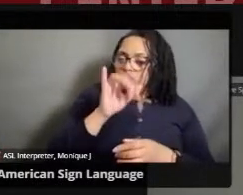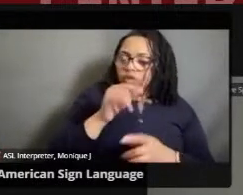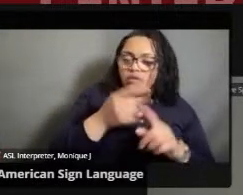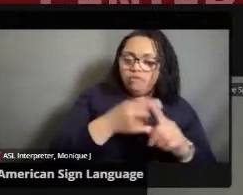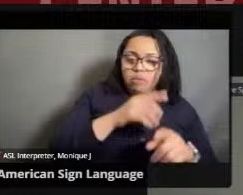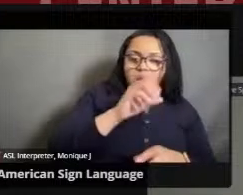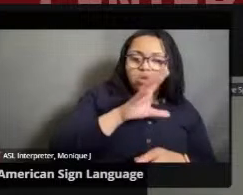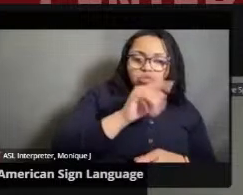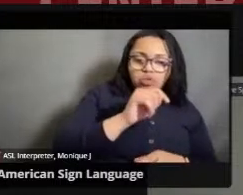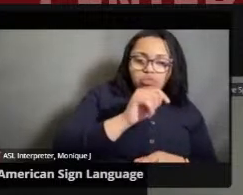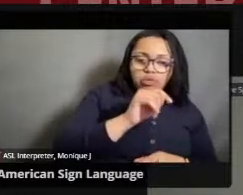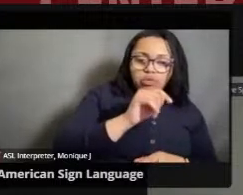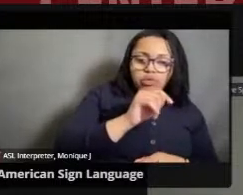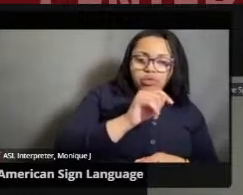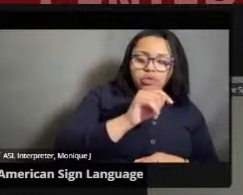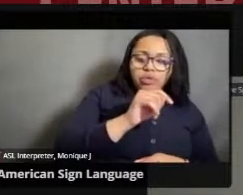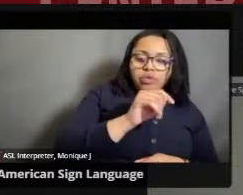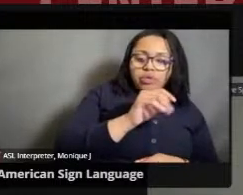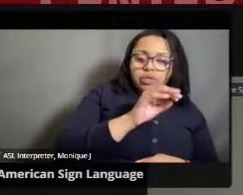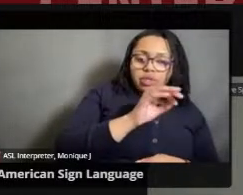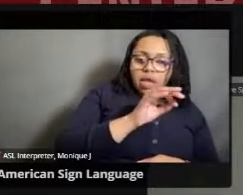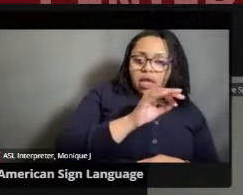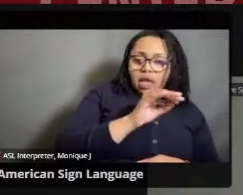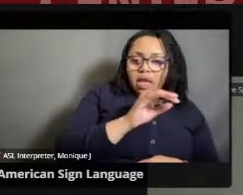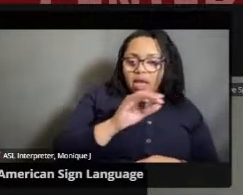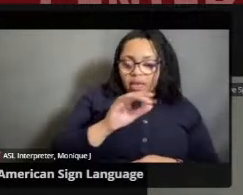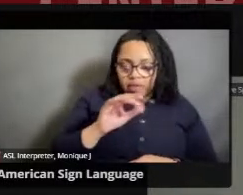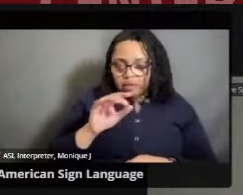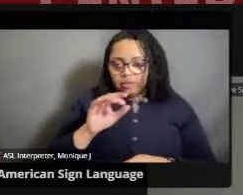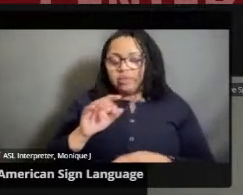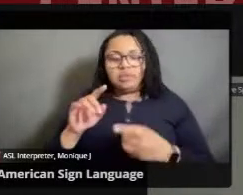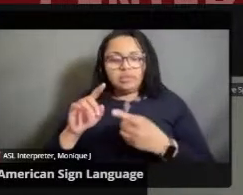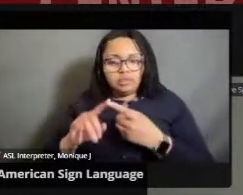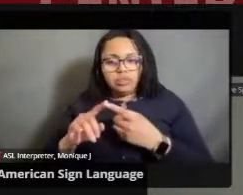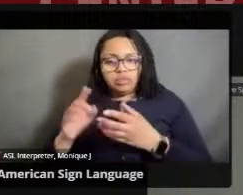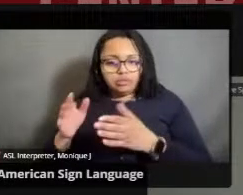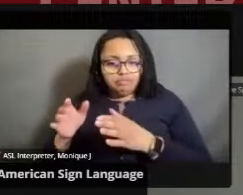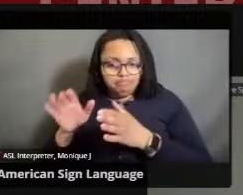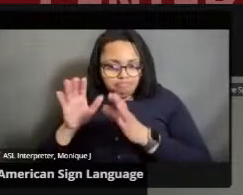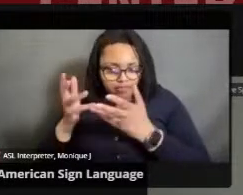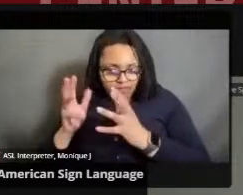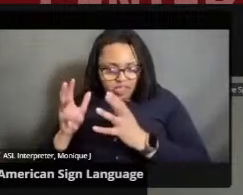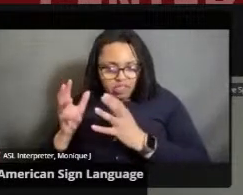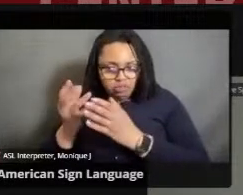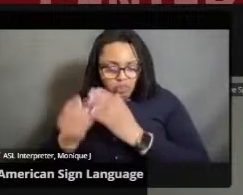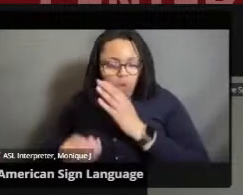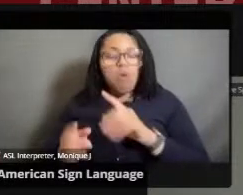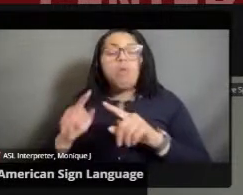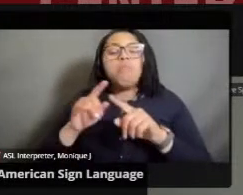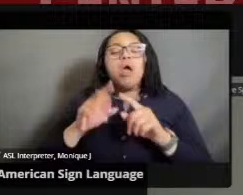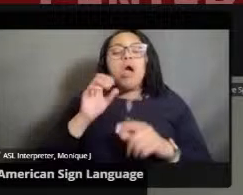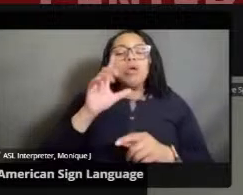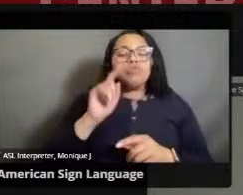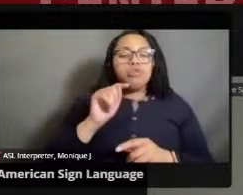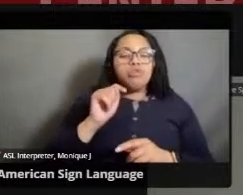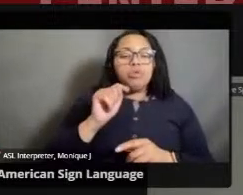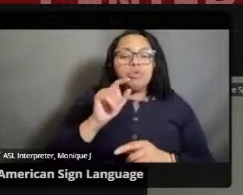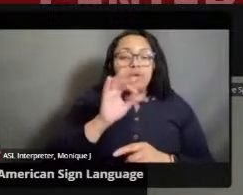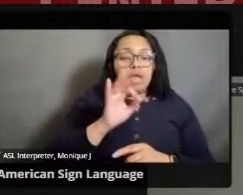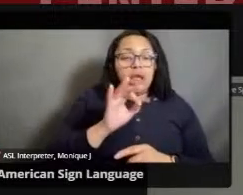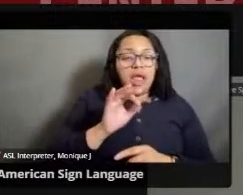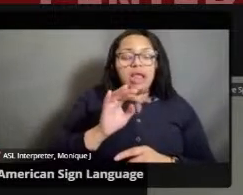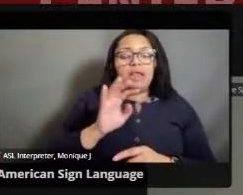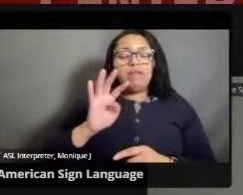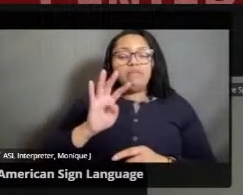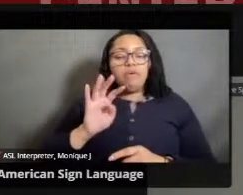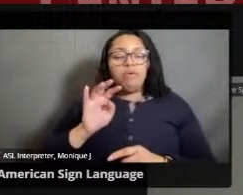October 9, 4:50 p.m. In every previous war, there was some kind of